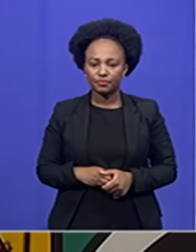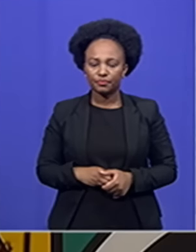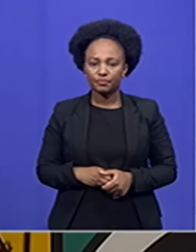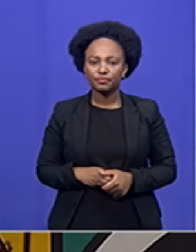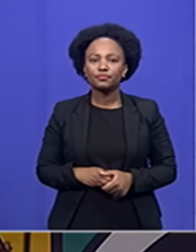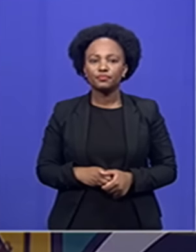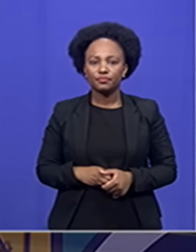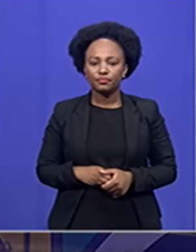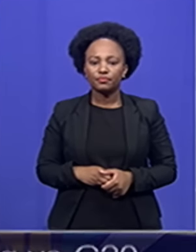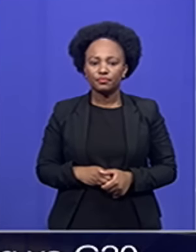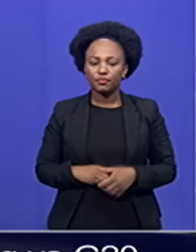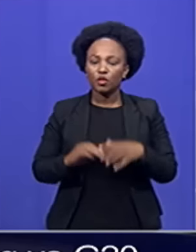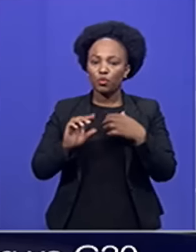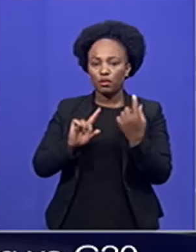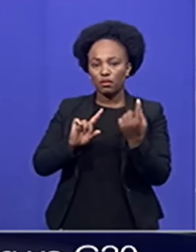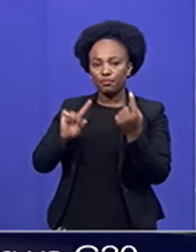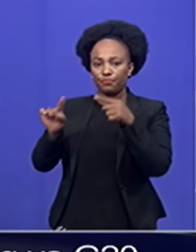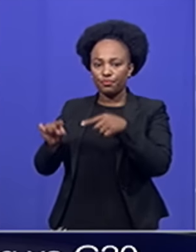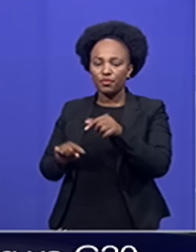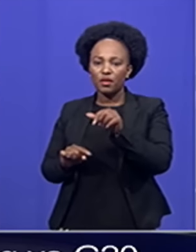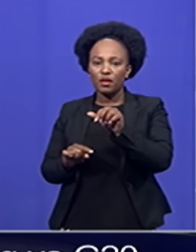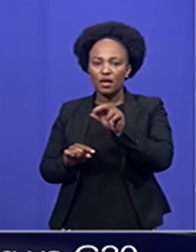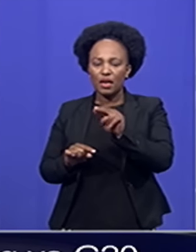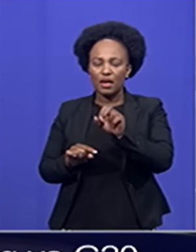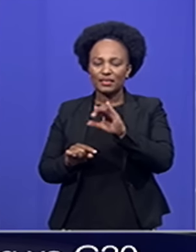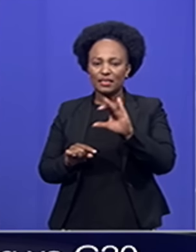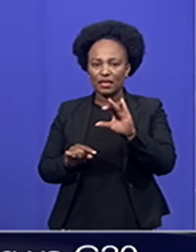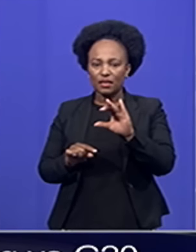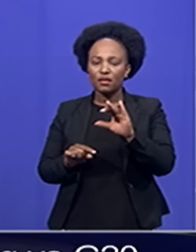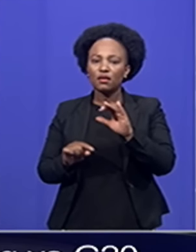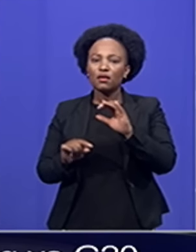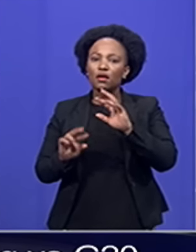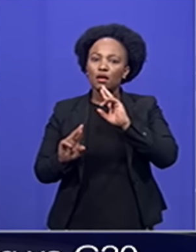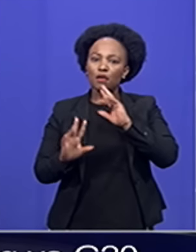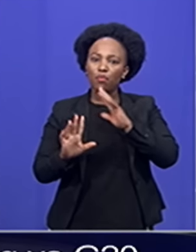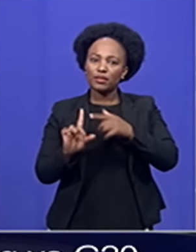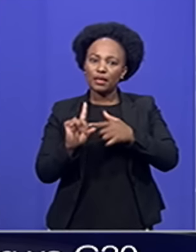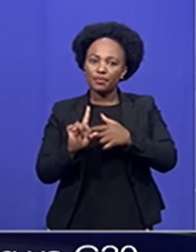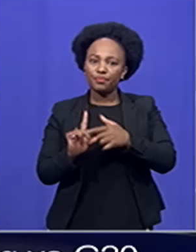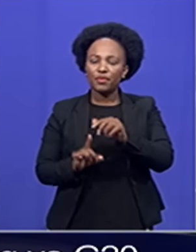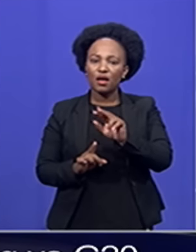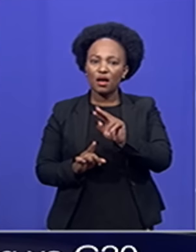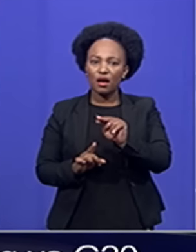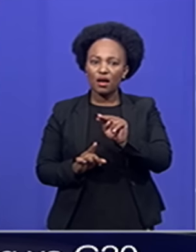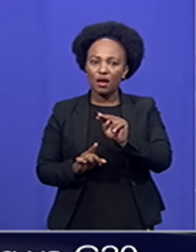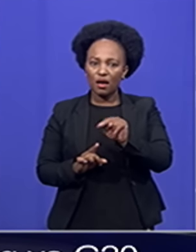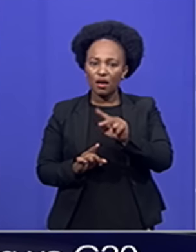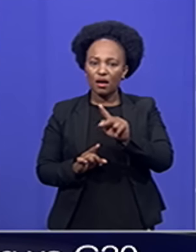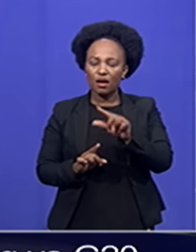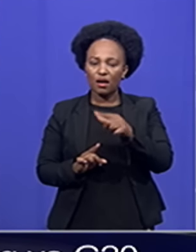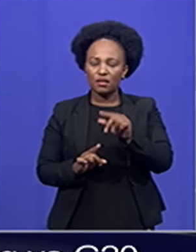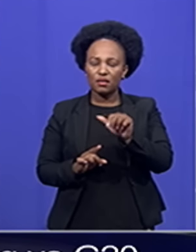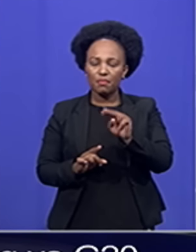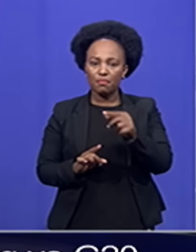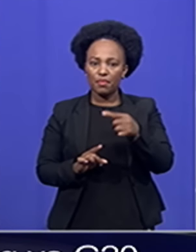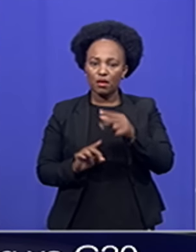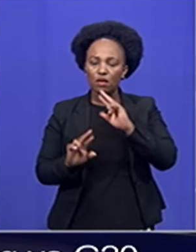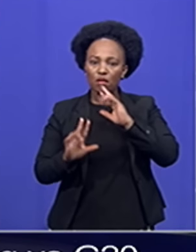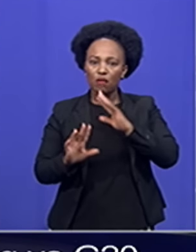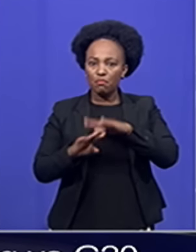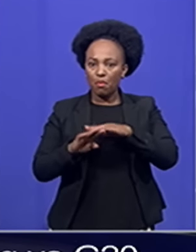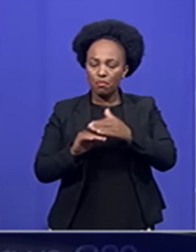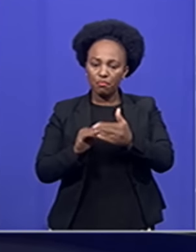Re tlo tshelela ka Nasrec fao mogaši wa rena wa ditaba Nkgadimeng Kekana le go komana madula ba pele le moeng wa rena. Re tlo solela ditaba